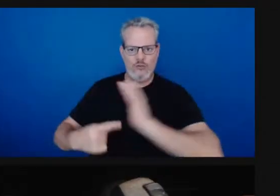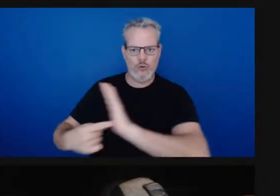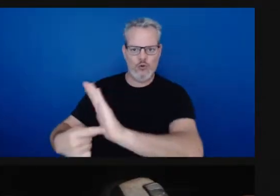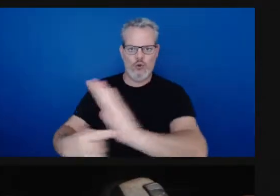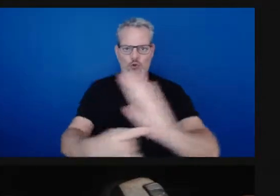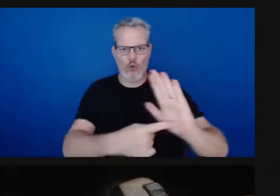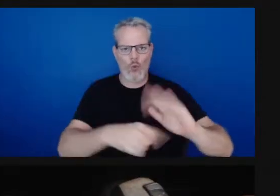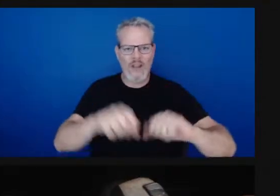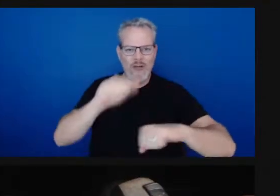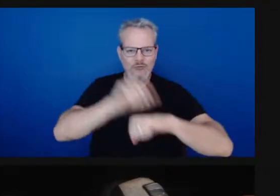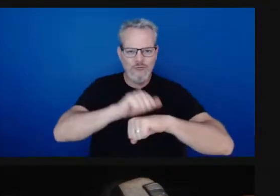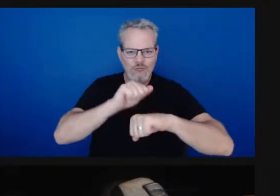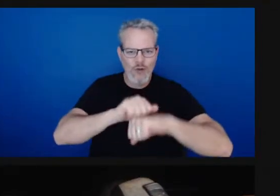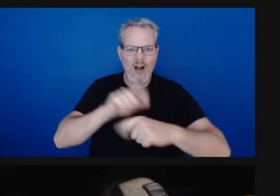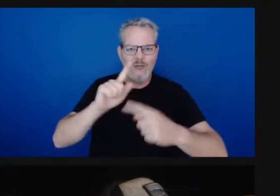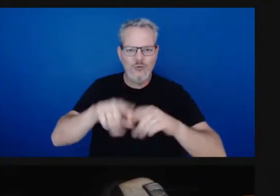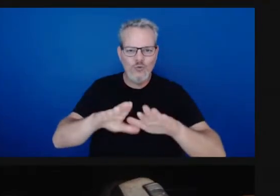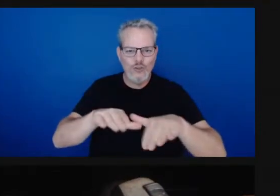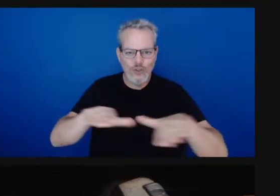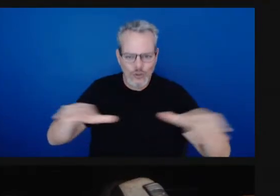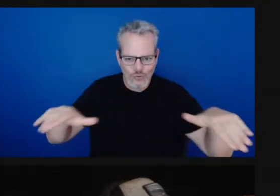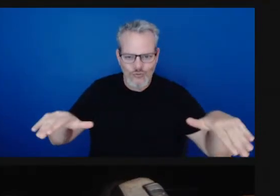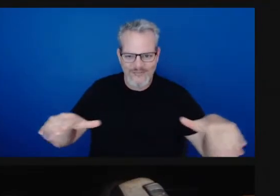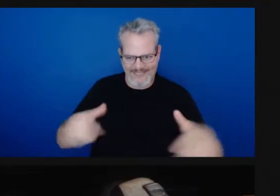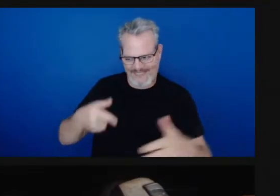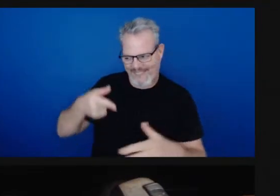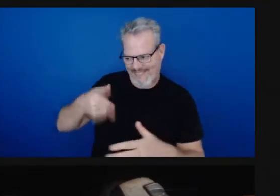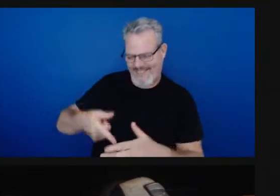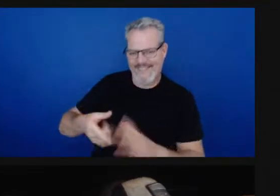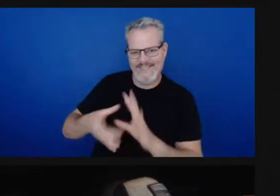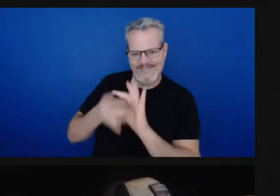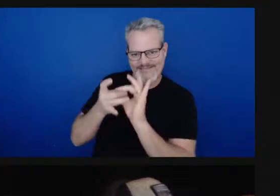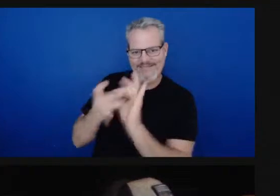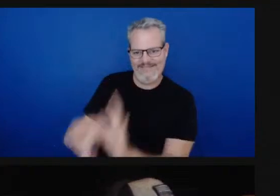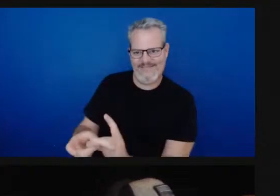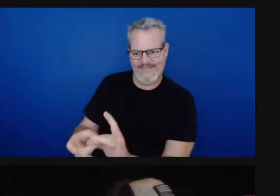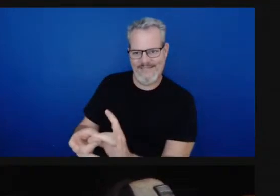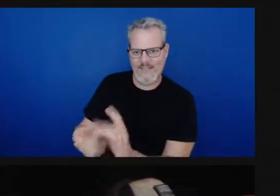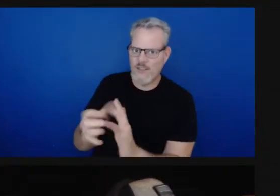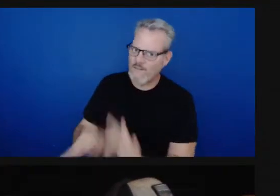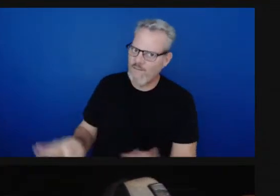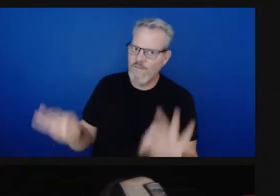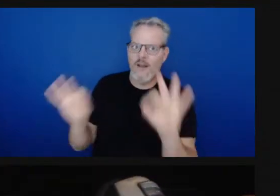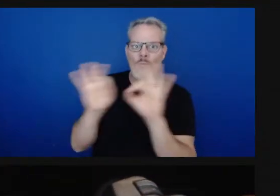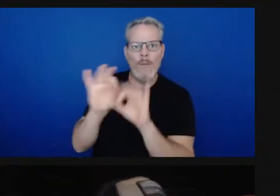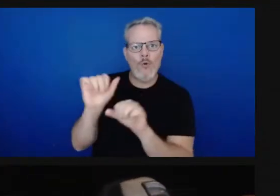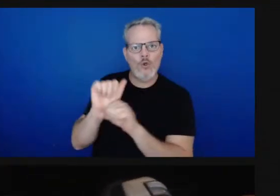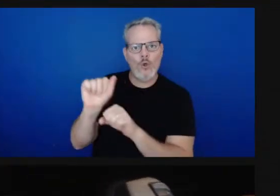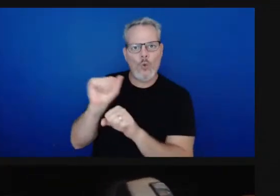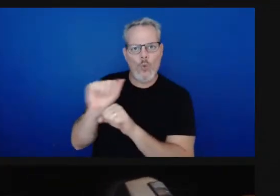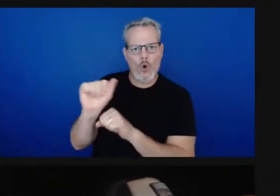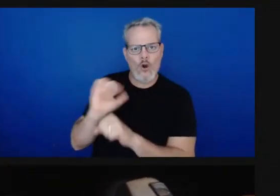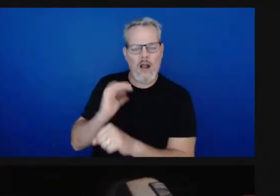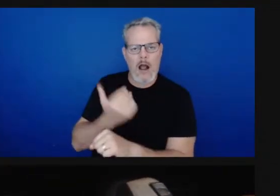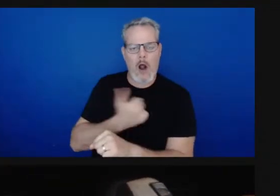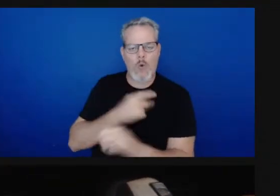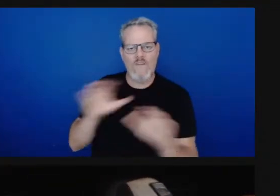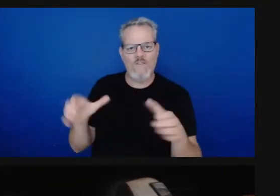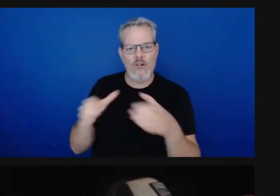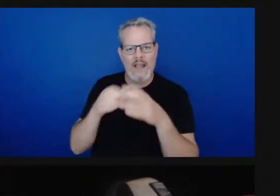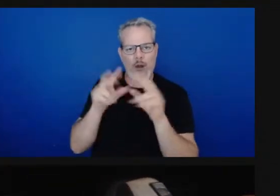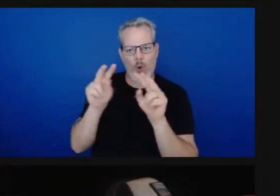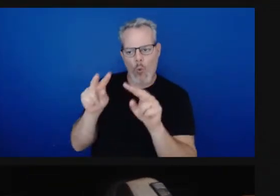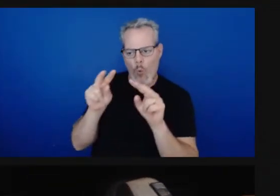rocks. That's essentially what this is about. And very important work. The Volcano Watch is posted